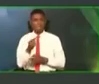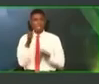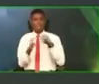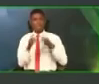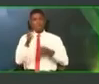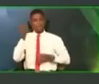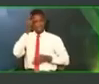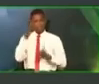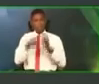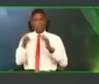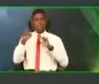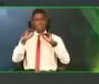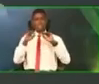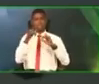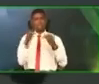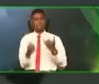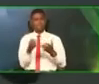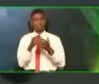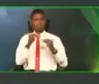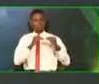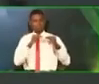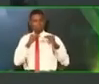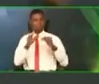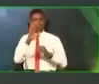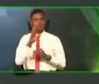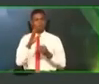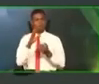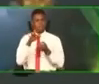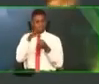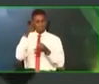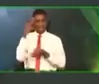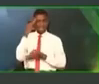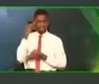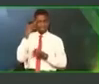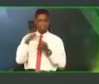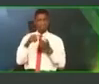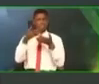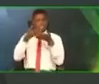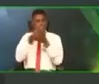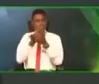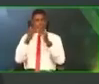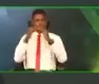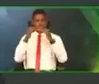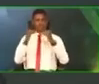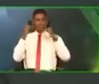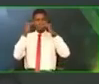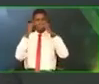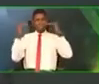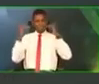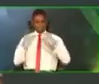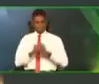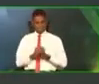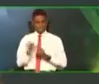will shift the climate of your spiritual experience to new dimensions and to new horizons. Are we together? I